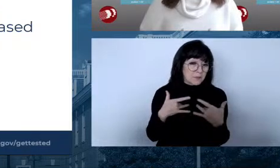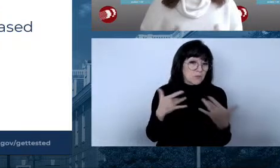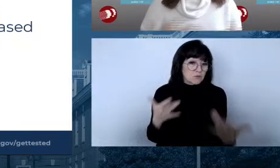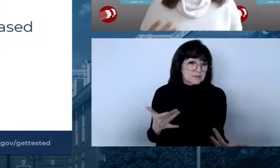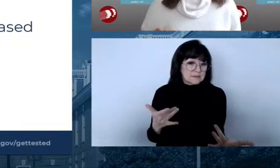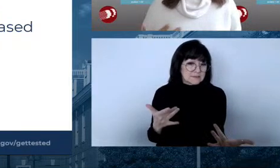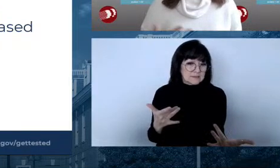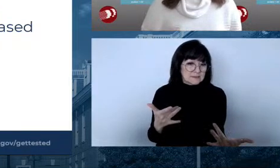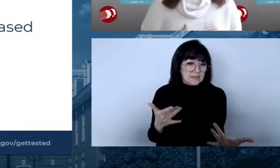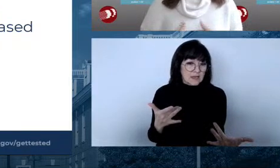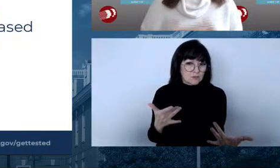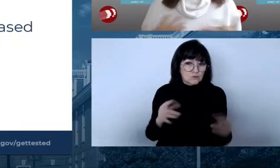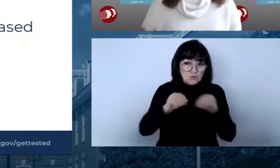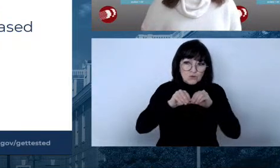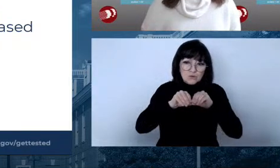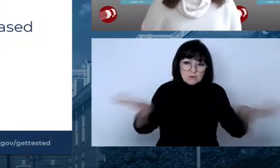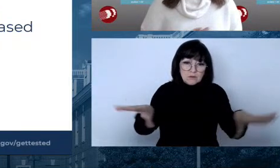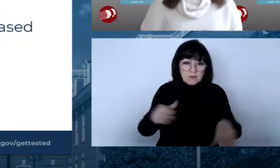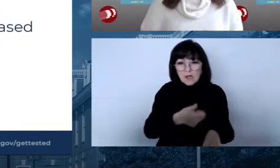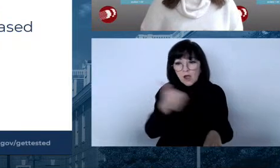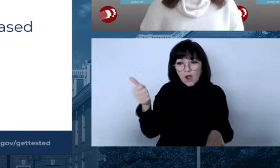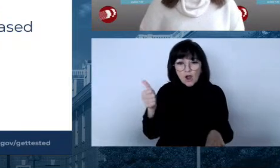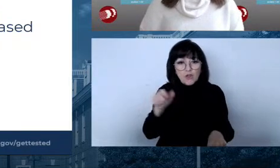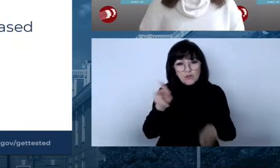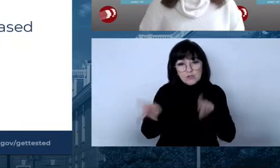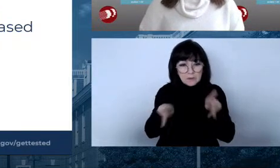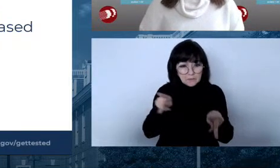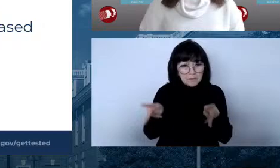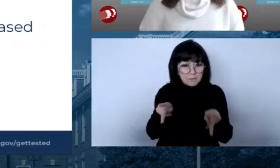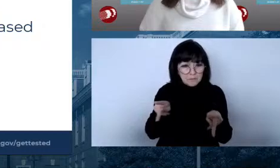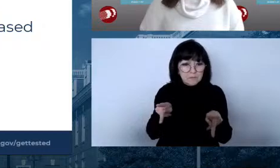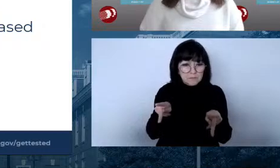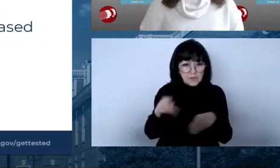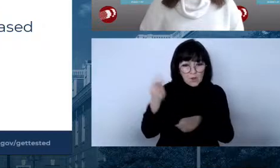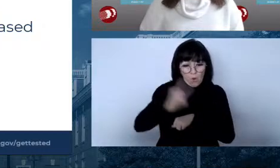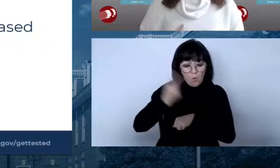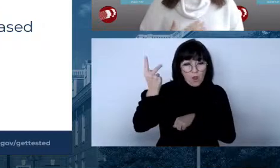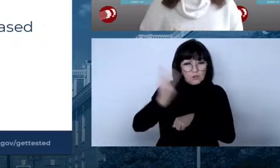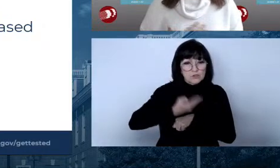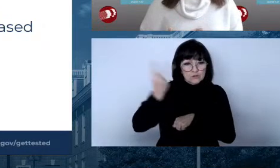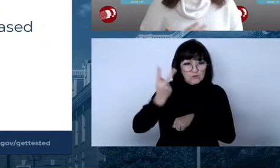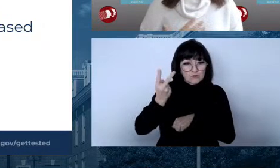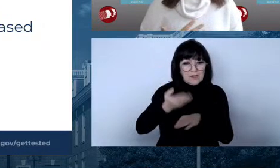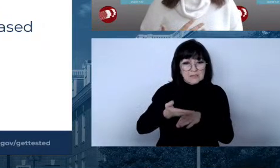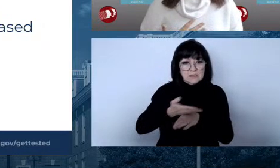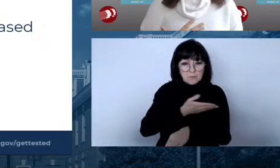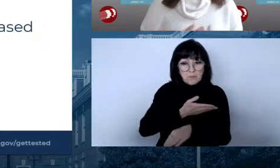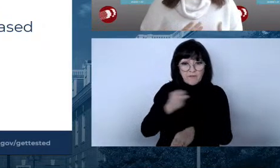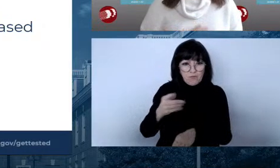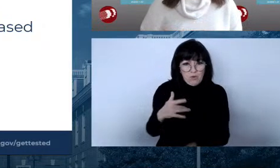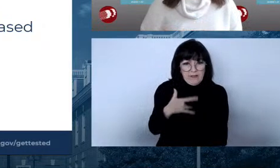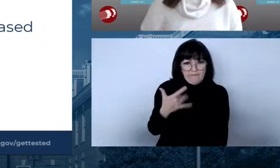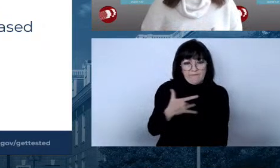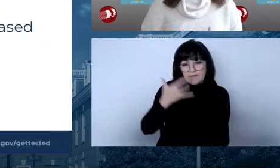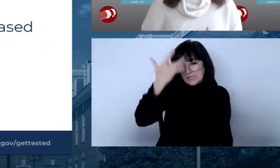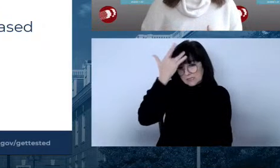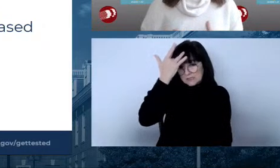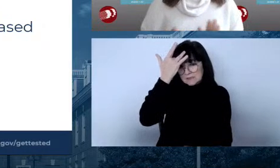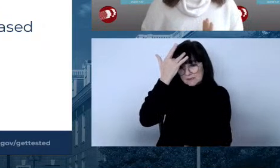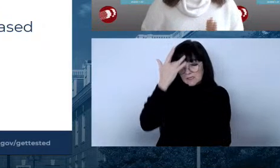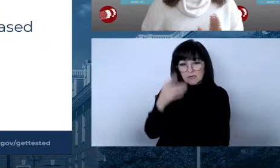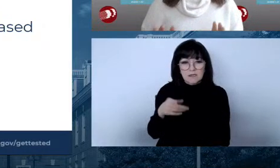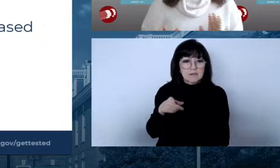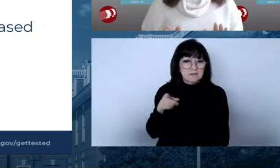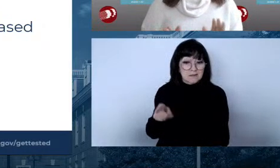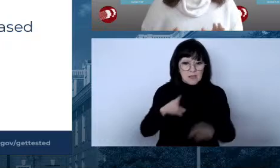be infecting other people and shedding virus in the 1 to 2 days before they start having symptoms or test positive.